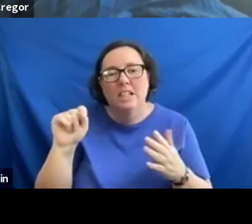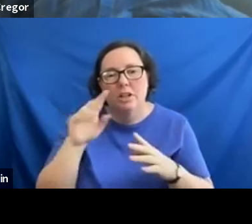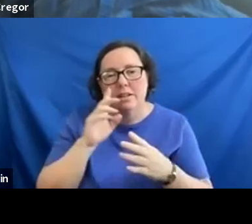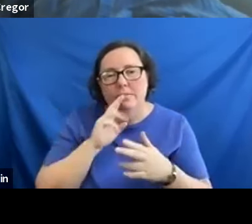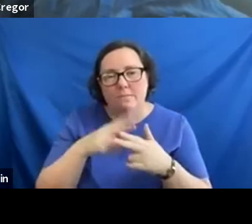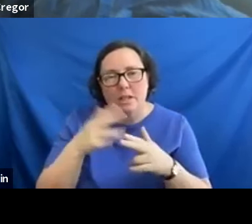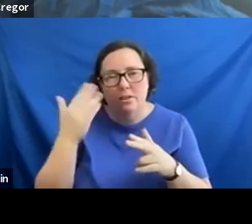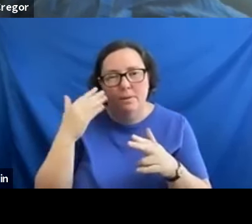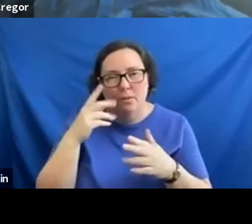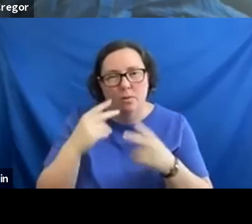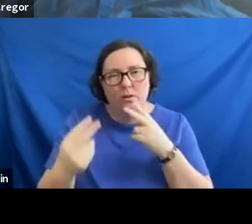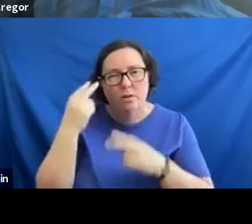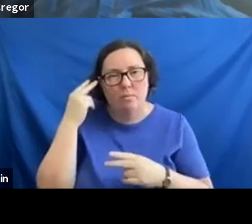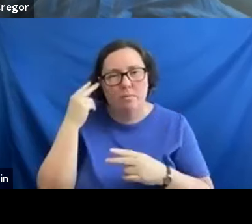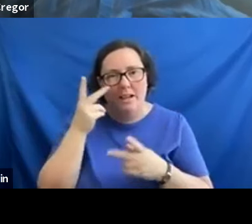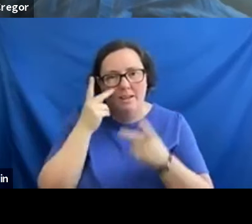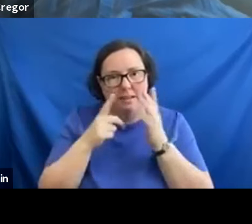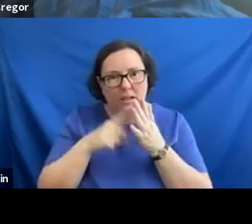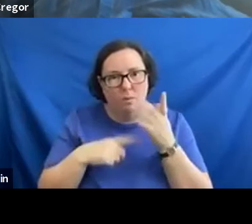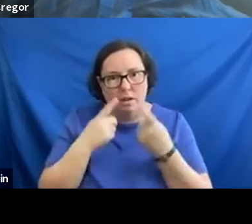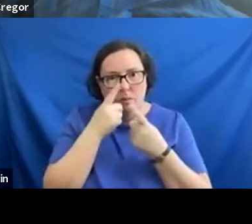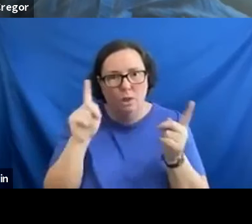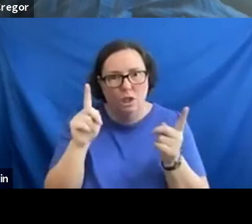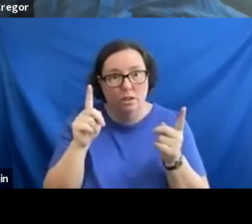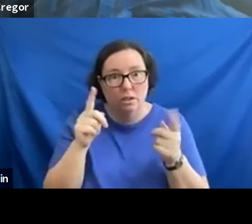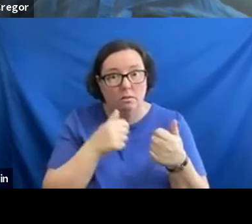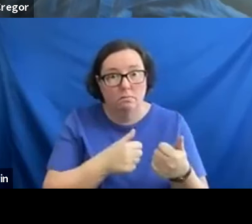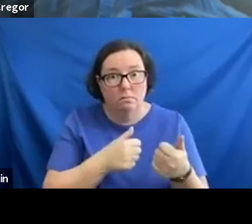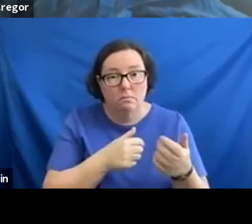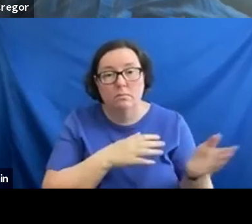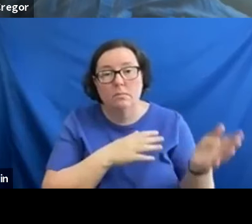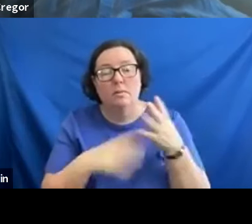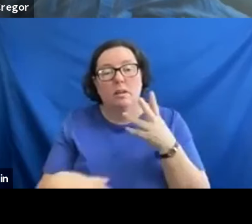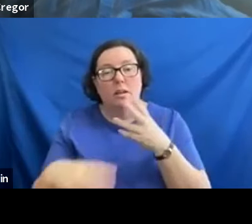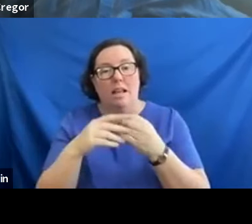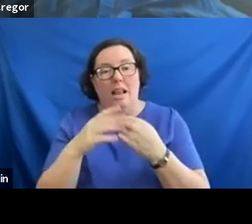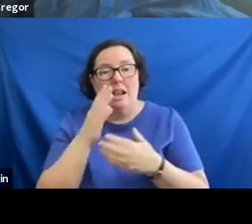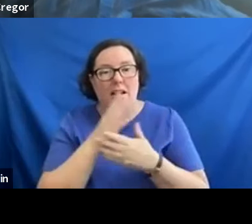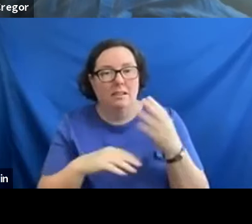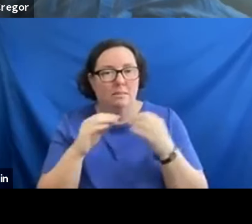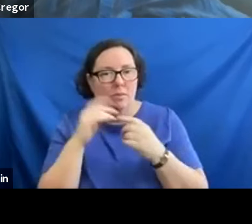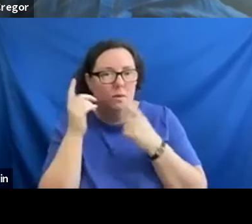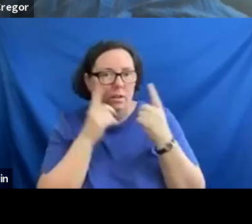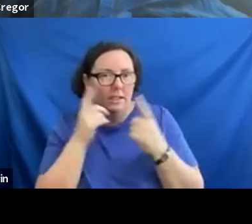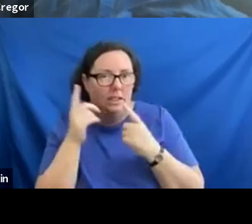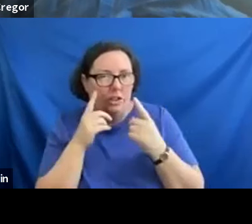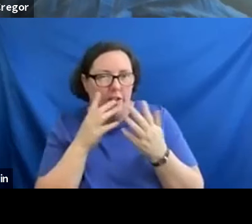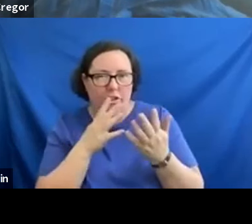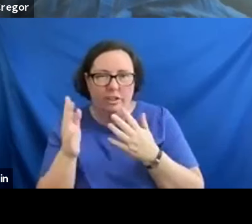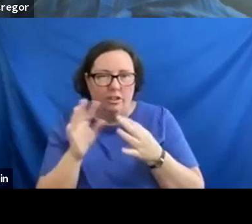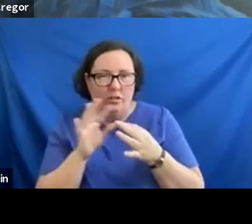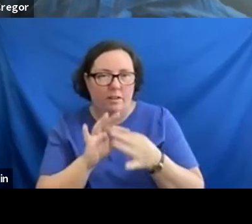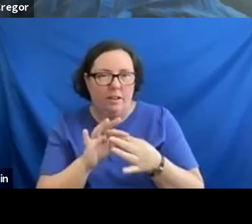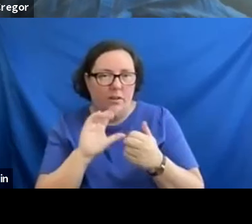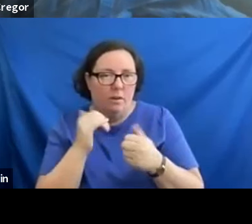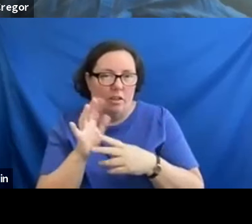we were successful in and looking to offer some additional considerations around some other